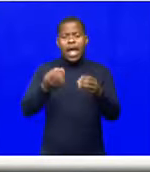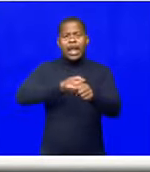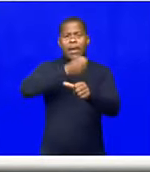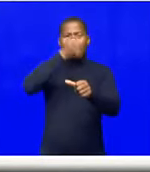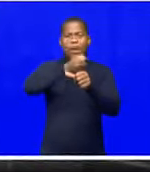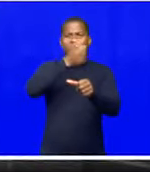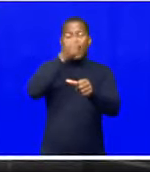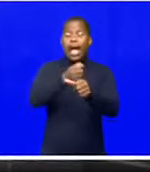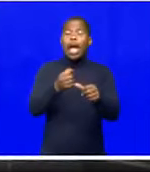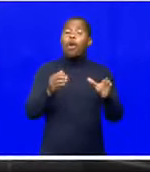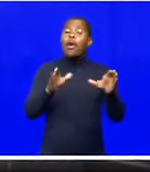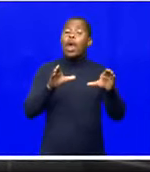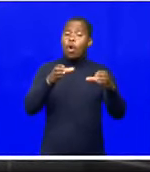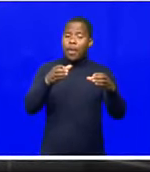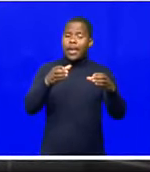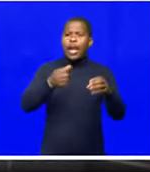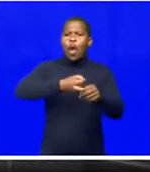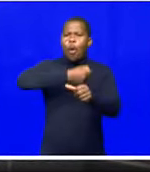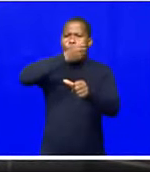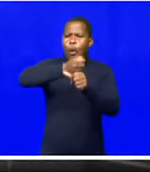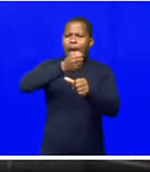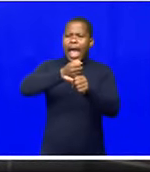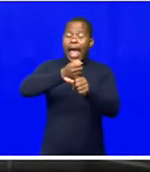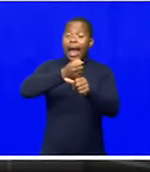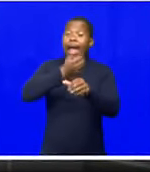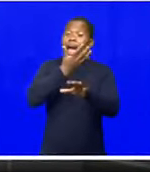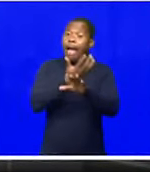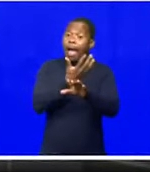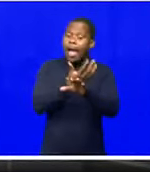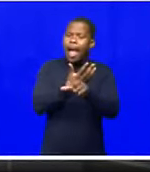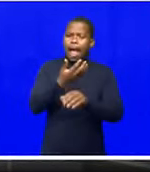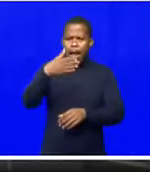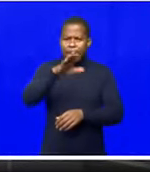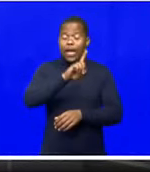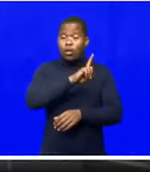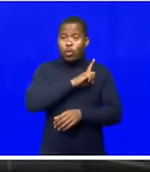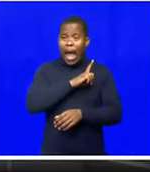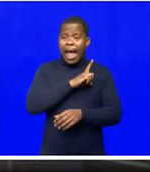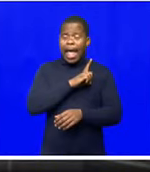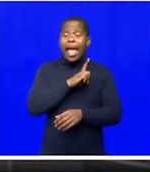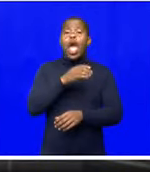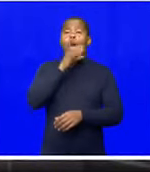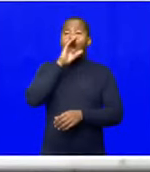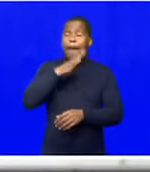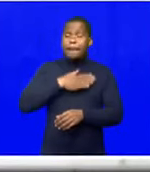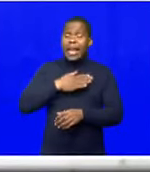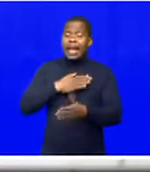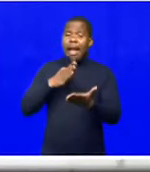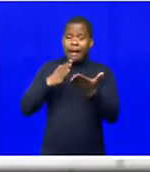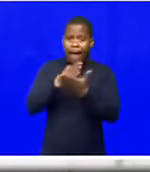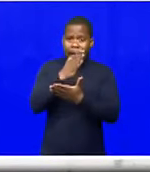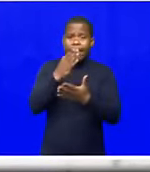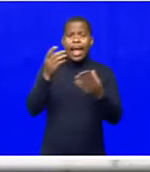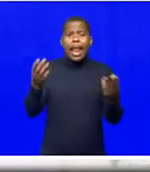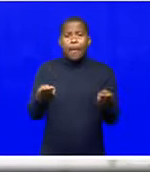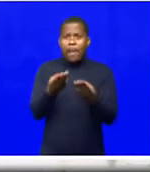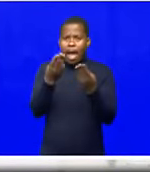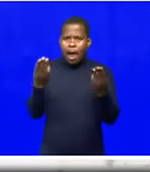and under your ministry. And I'm sure they will from you get a source of